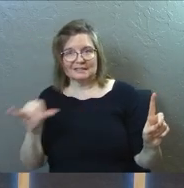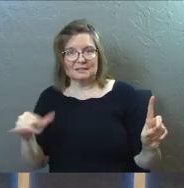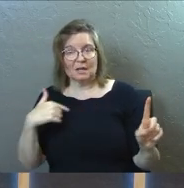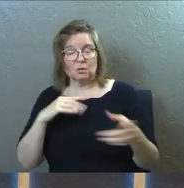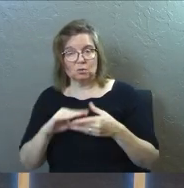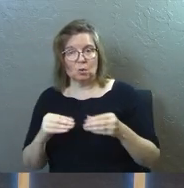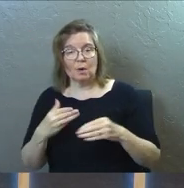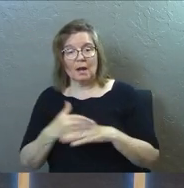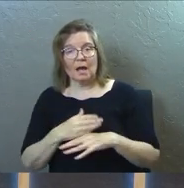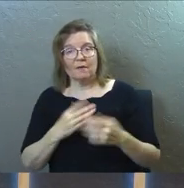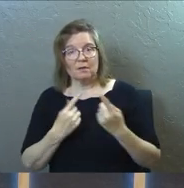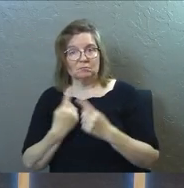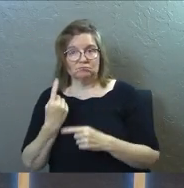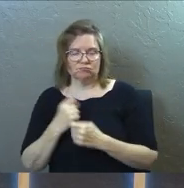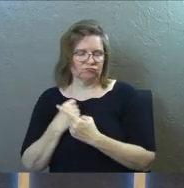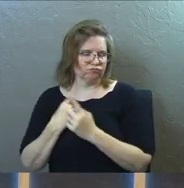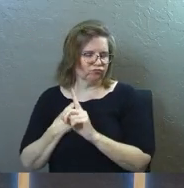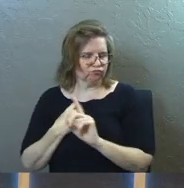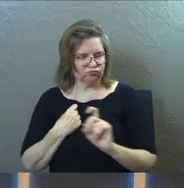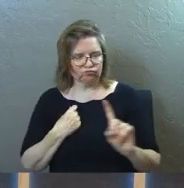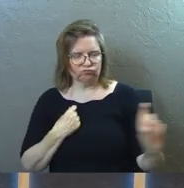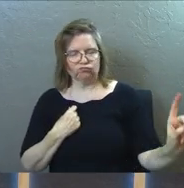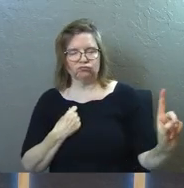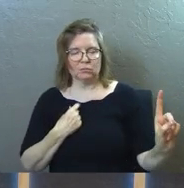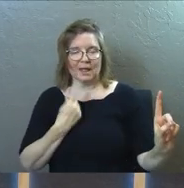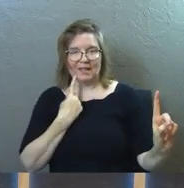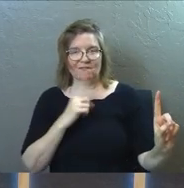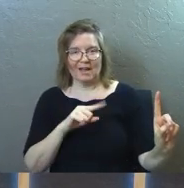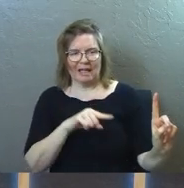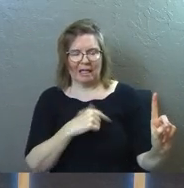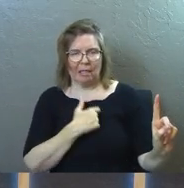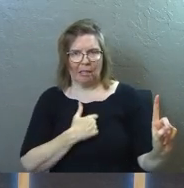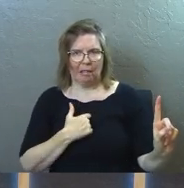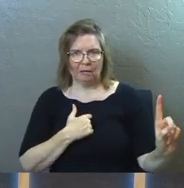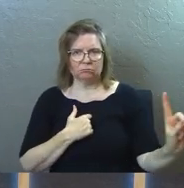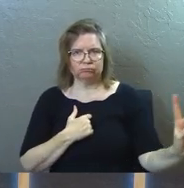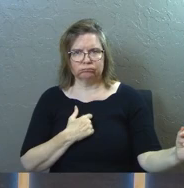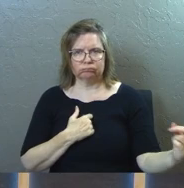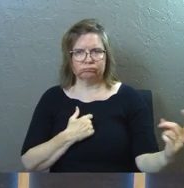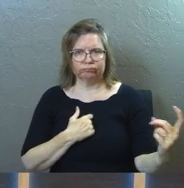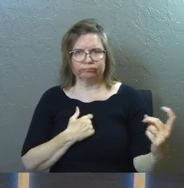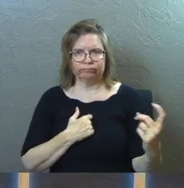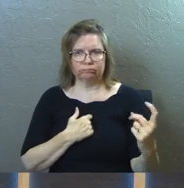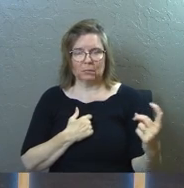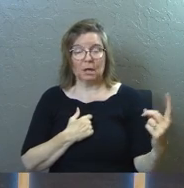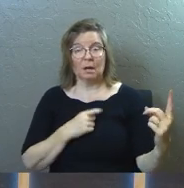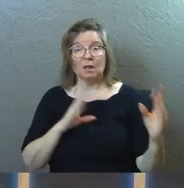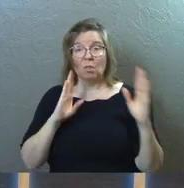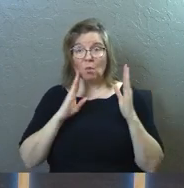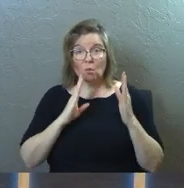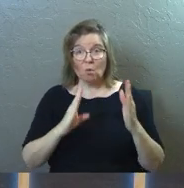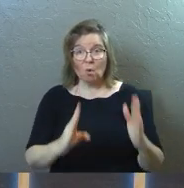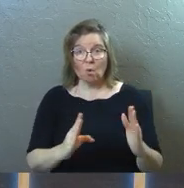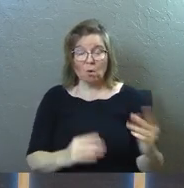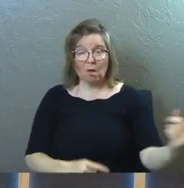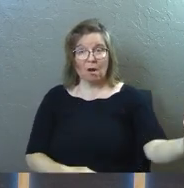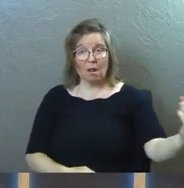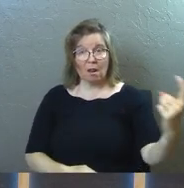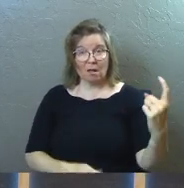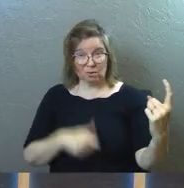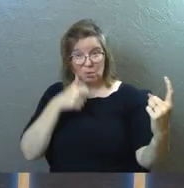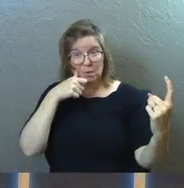story. And after the son rebels and the son decides to finally come back home and repent, and he's walking along the road. Do you remember where the father